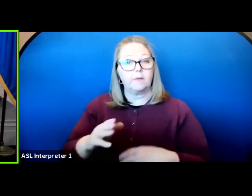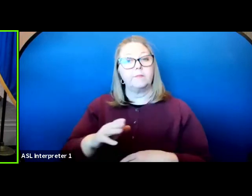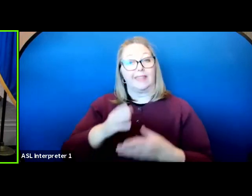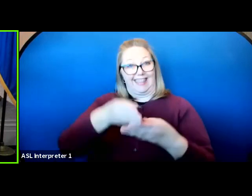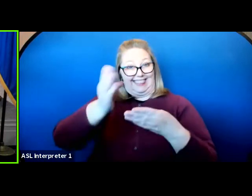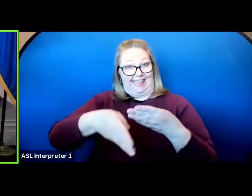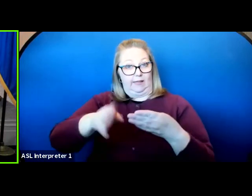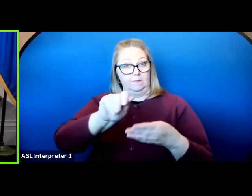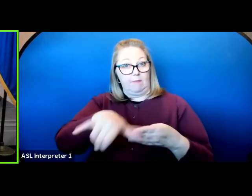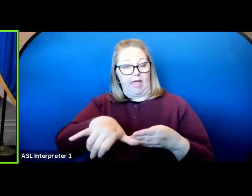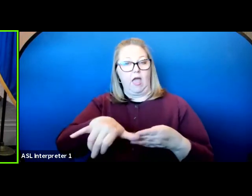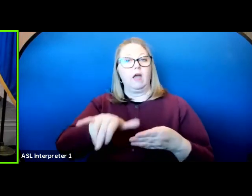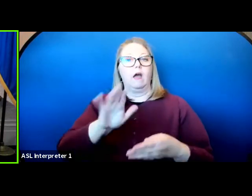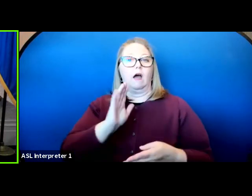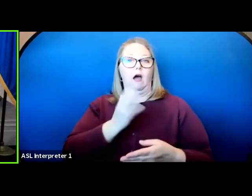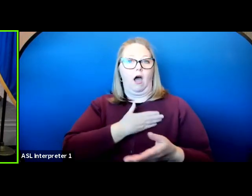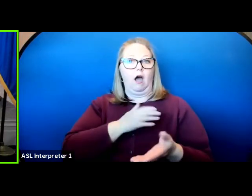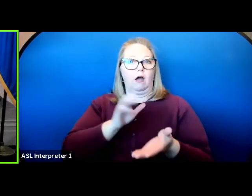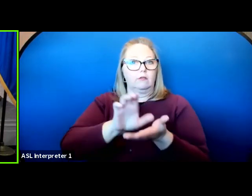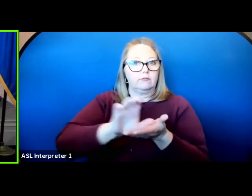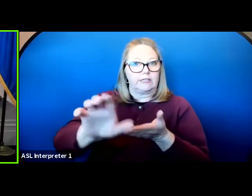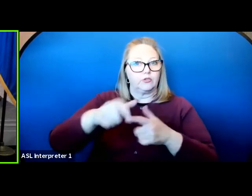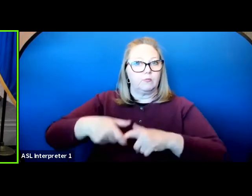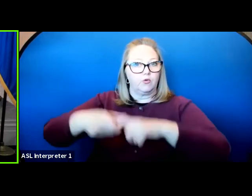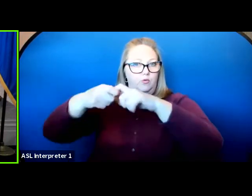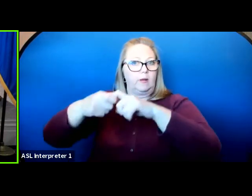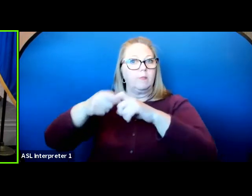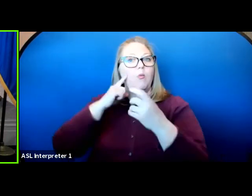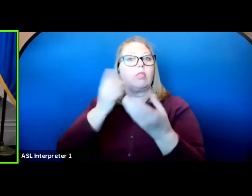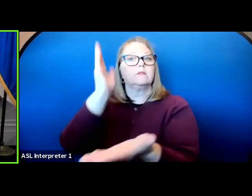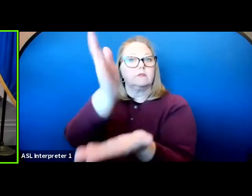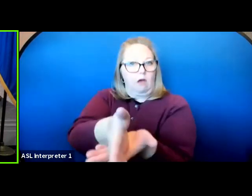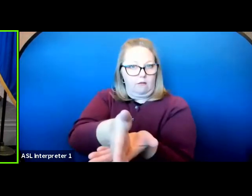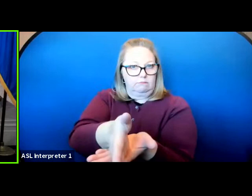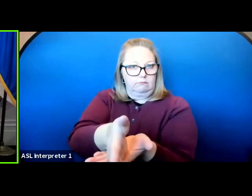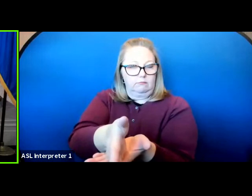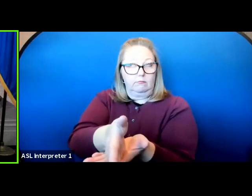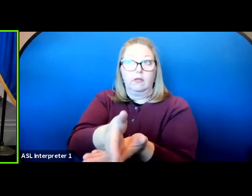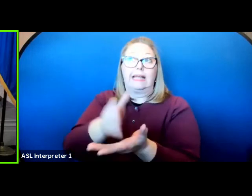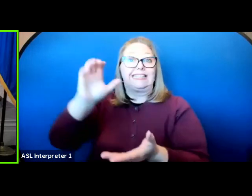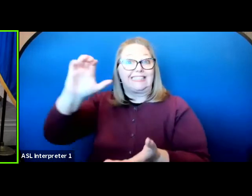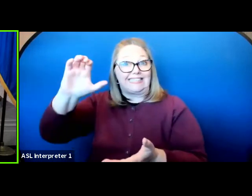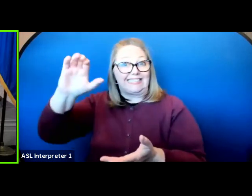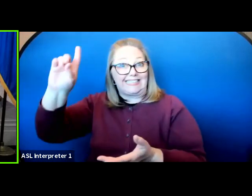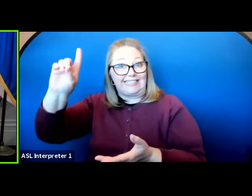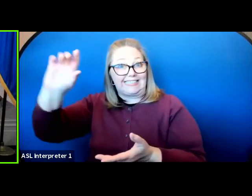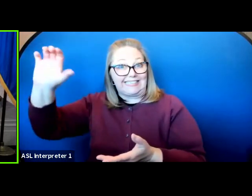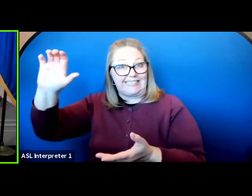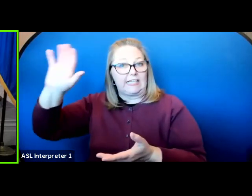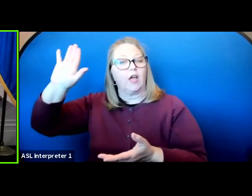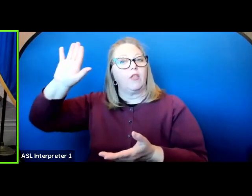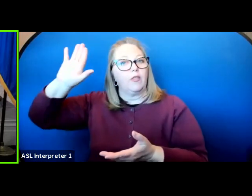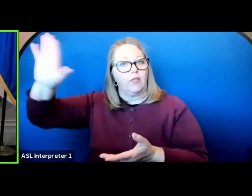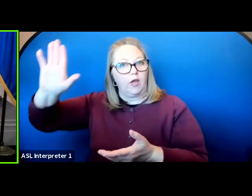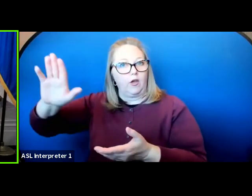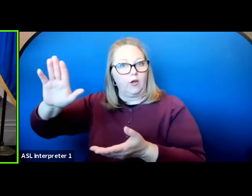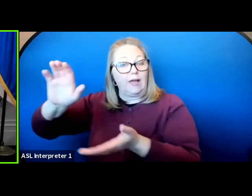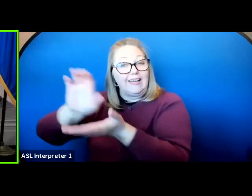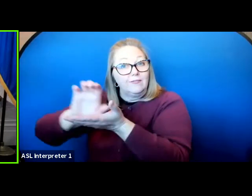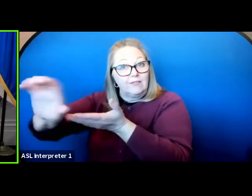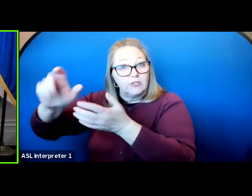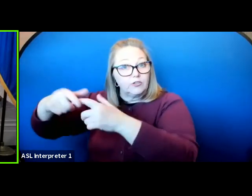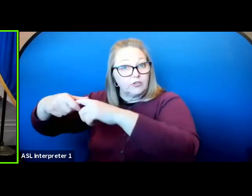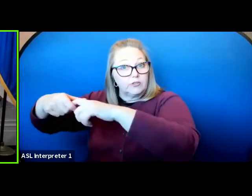while the CDC protections will stay in place for another 30 days. During that 30-day period, eviction